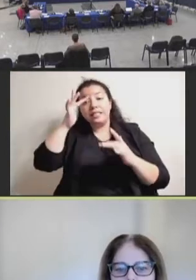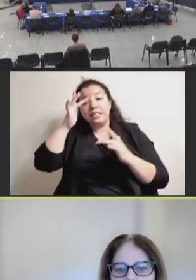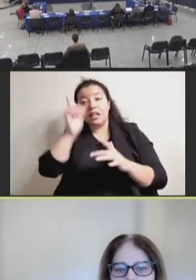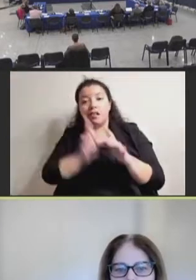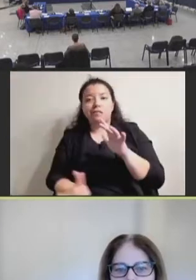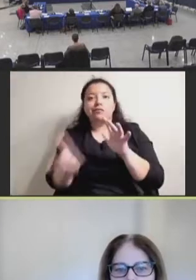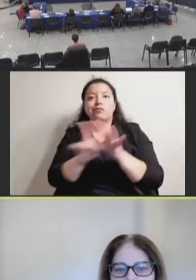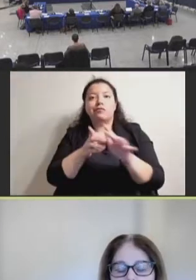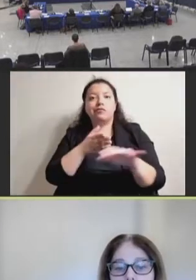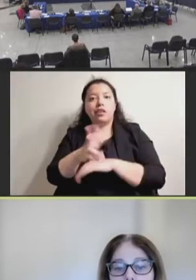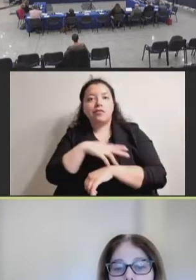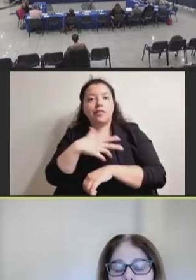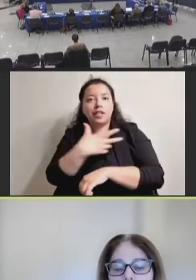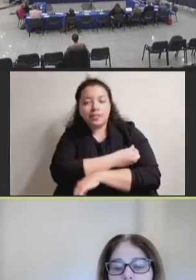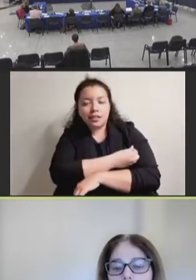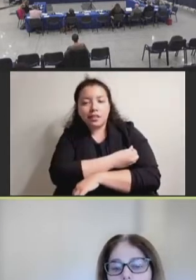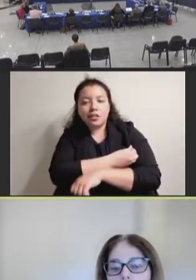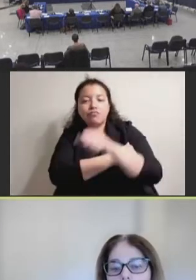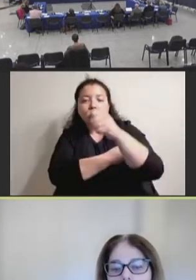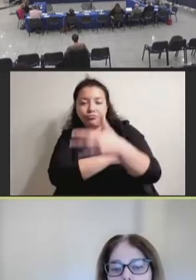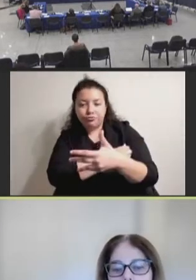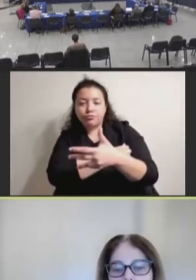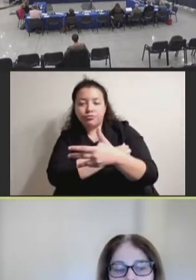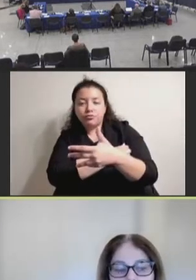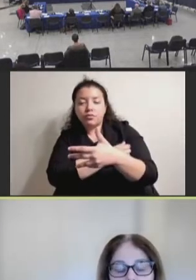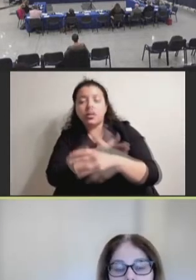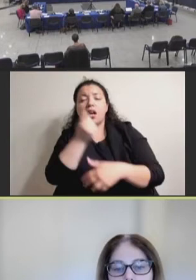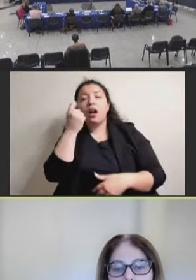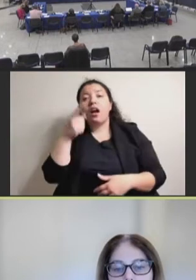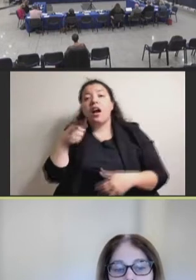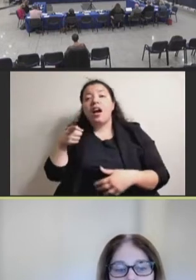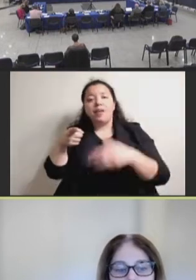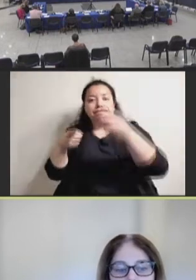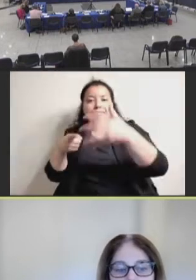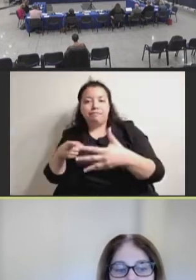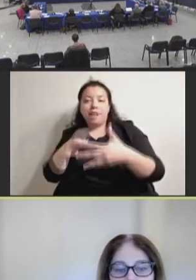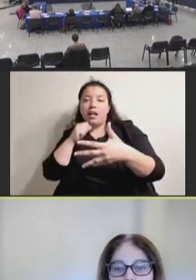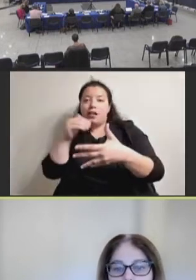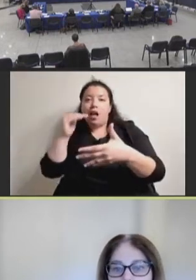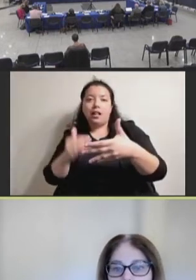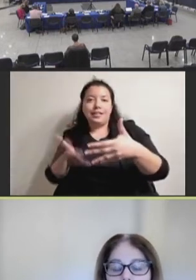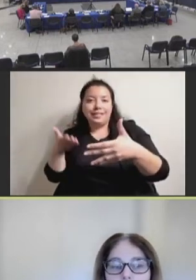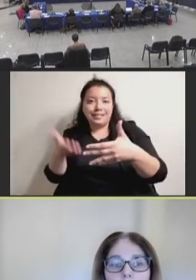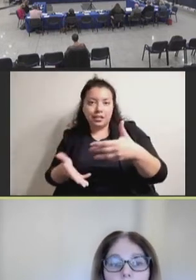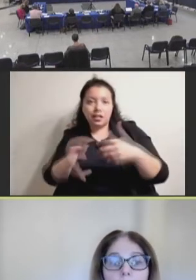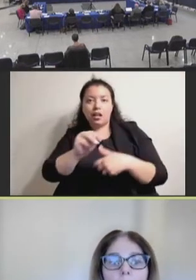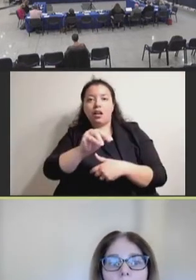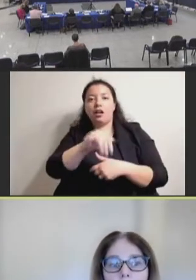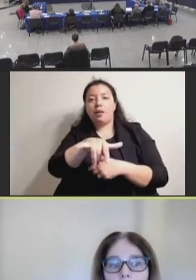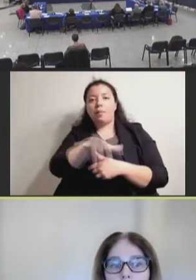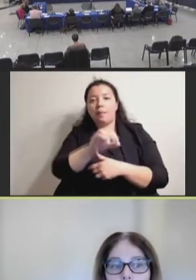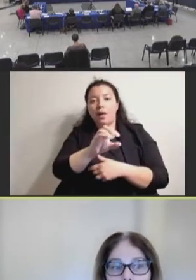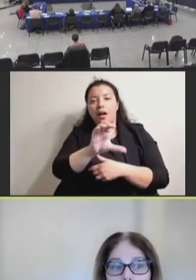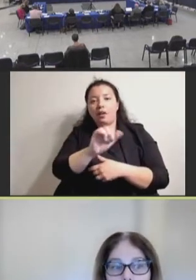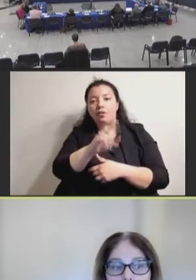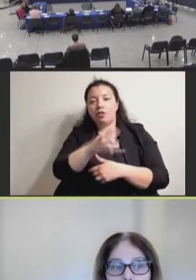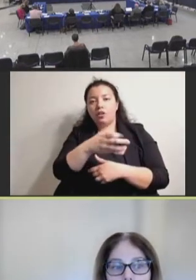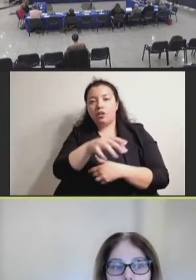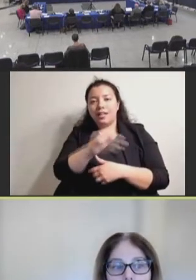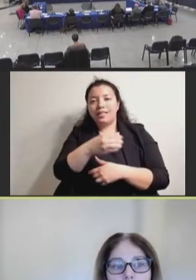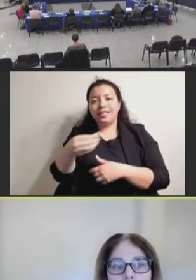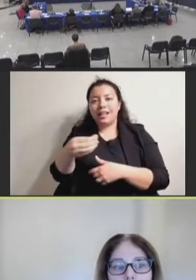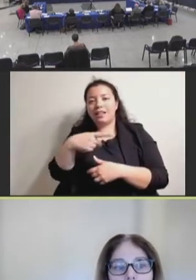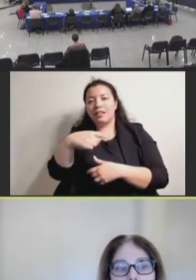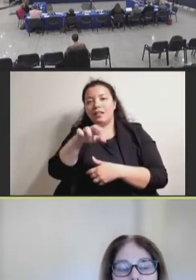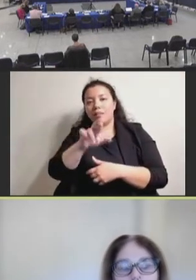those outcomes listed here. And in addition, what isn't on this list, because it's in a separate section, is myocarditis, pericarditis, in which we were always monitoring for that